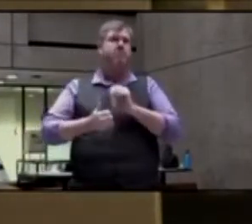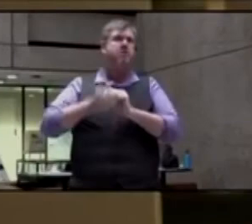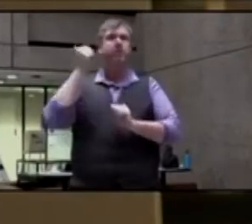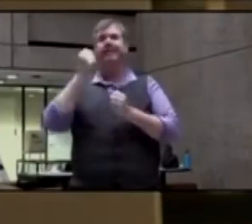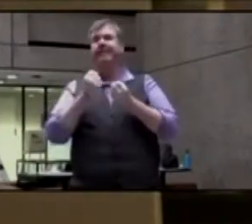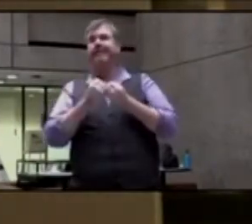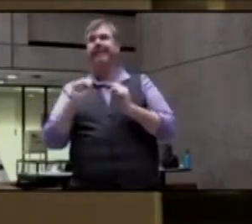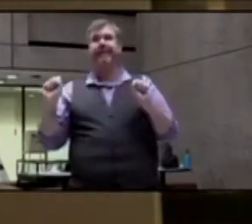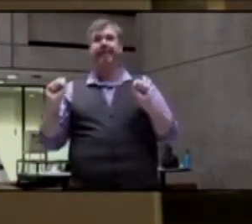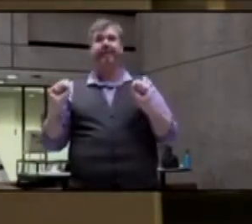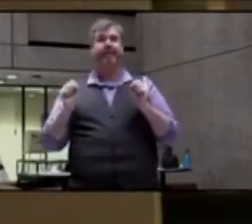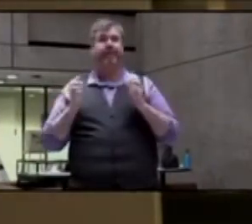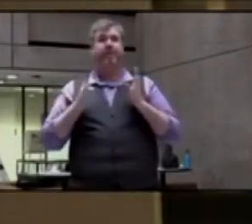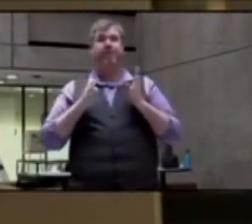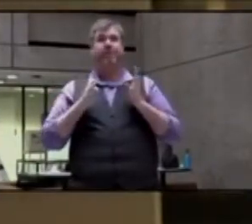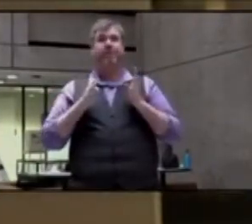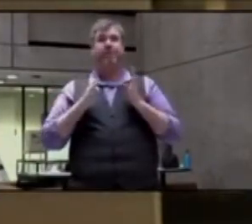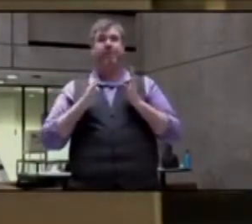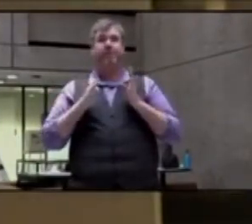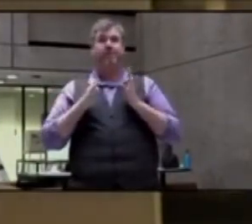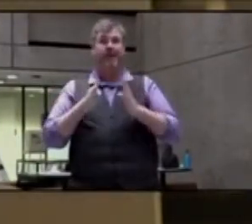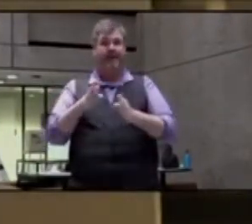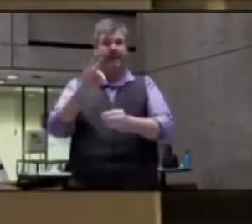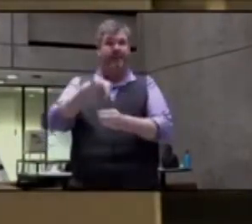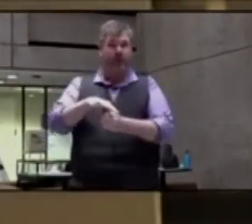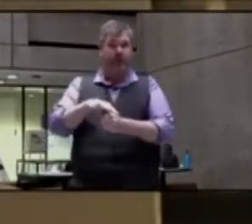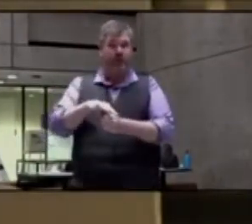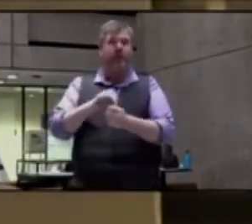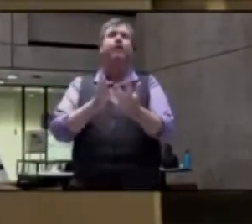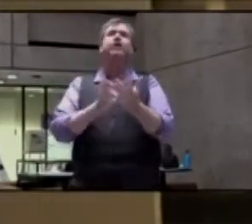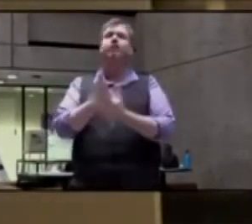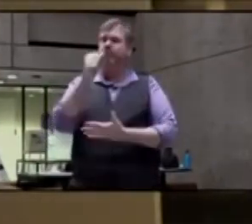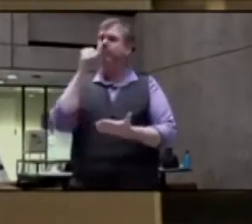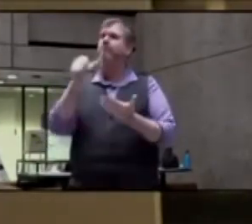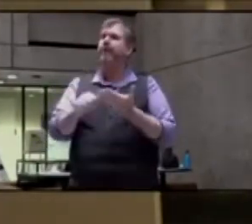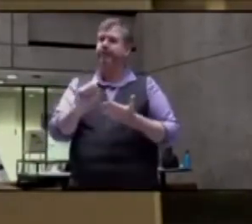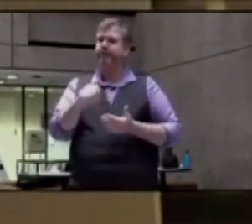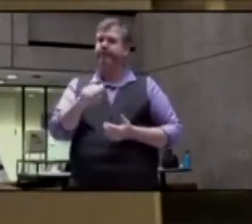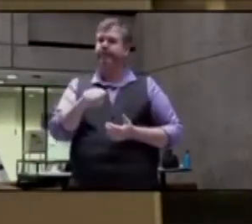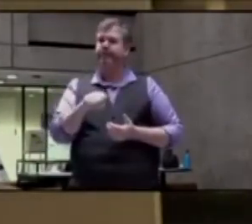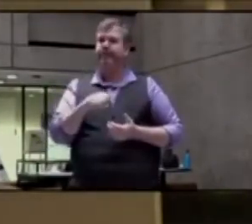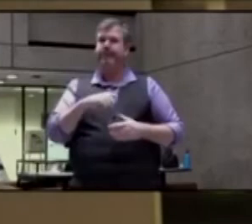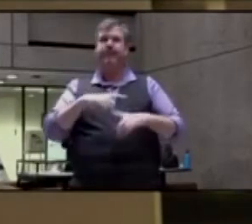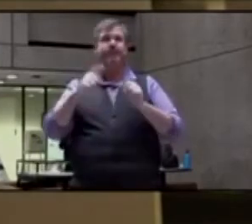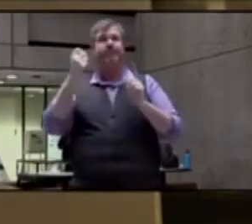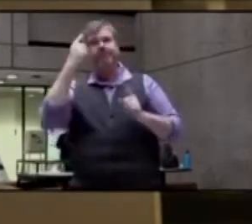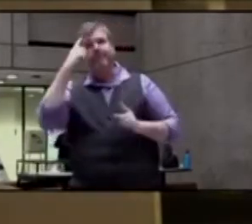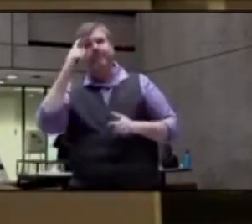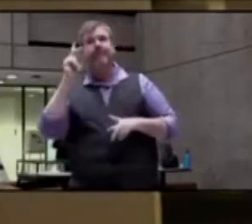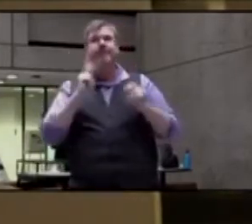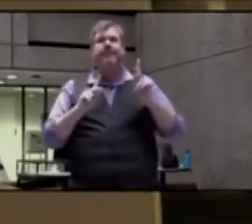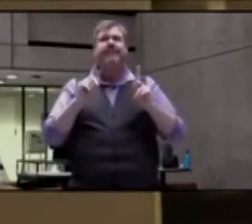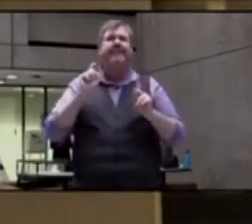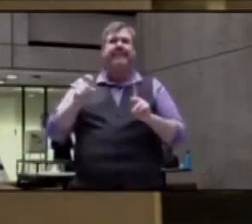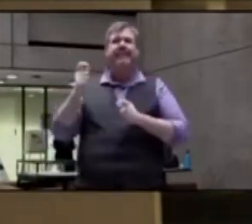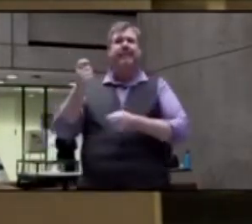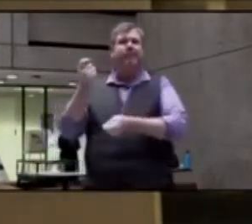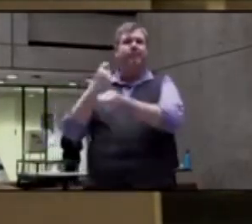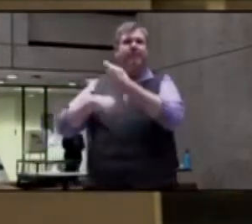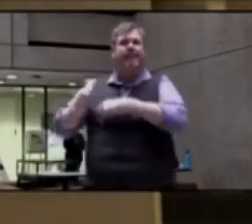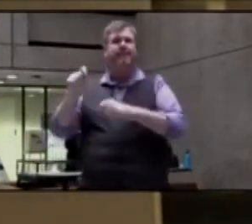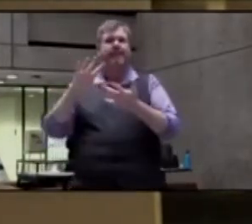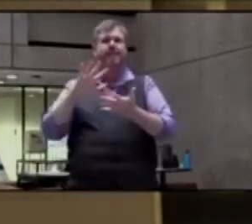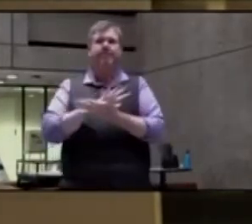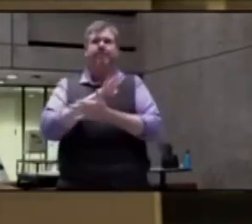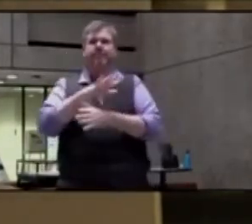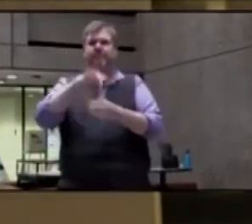by mail. But we do understand that, people will need replacement ballots, or we provide language assistance at